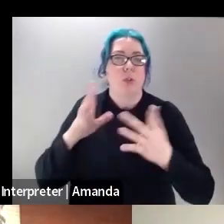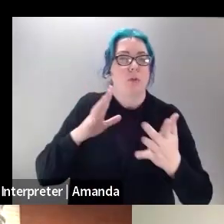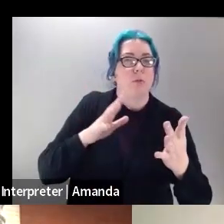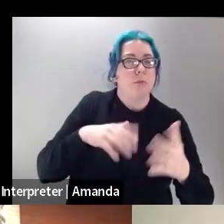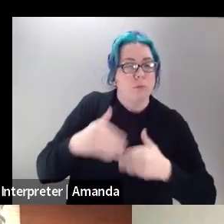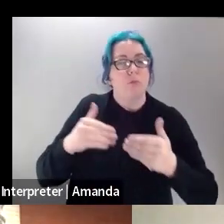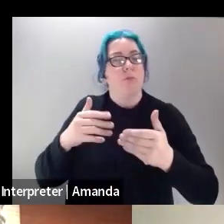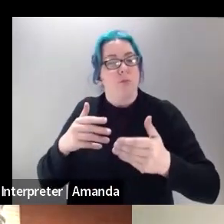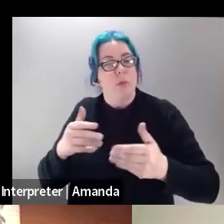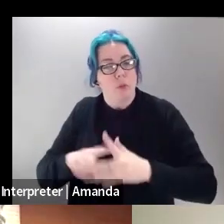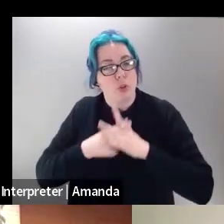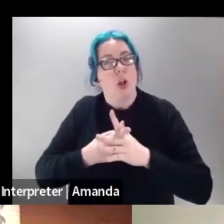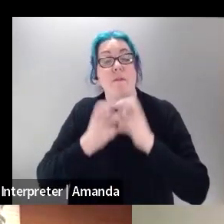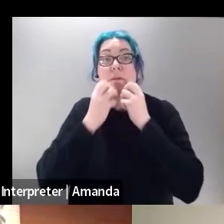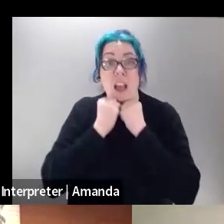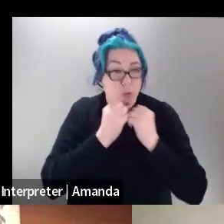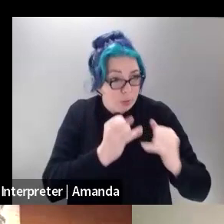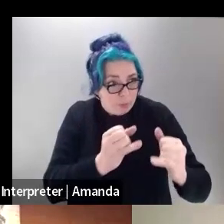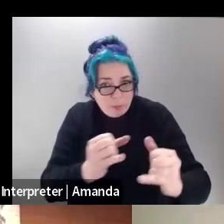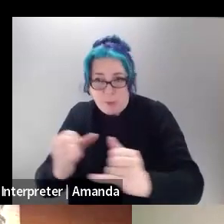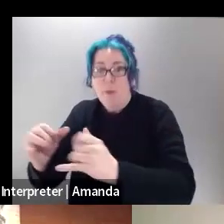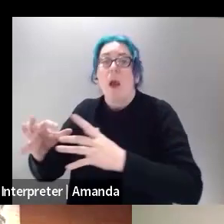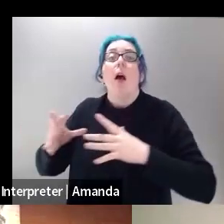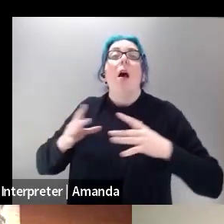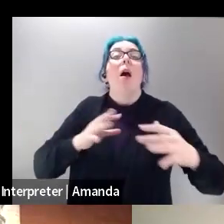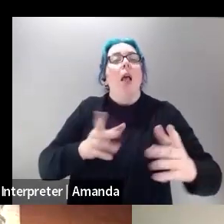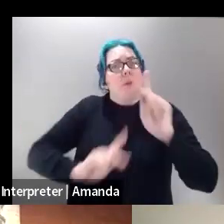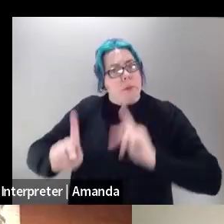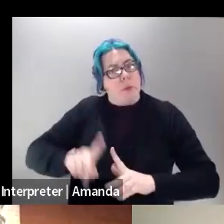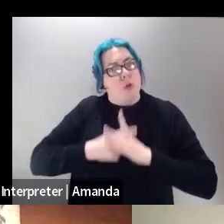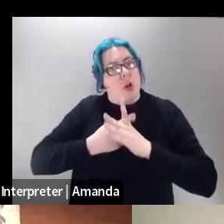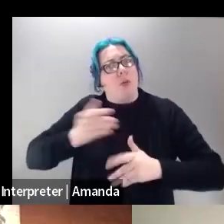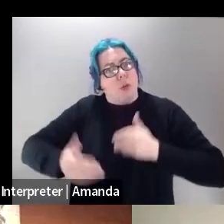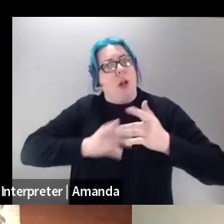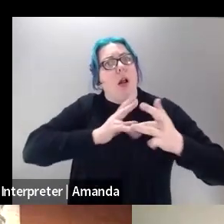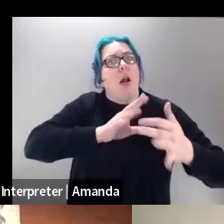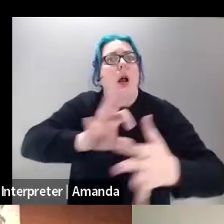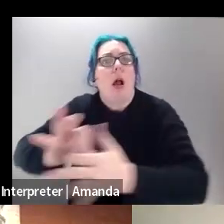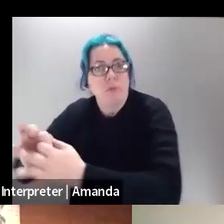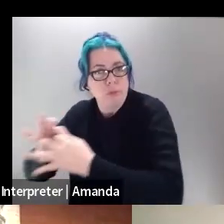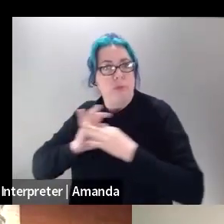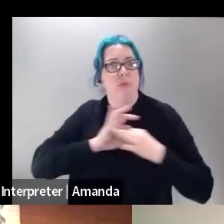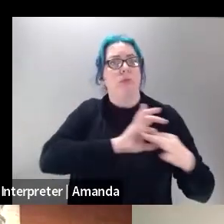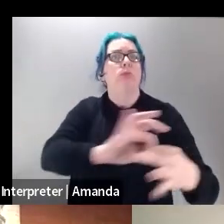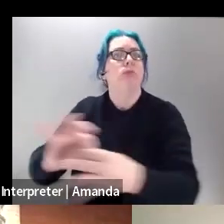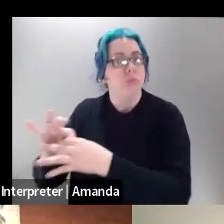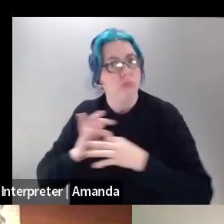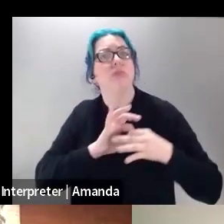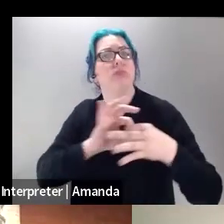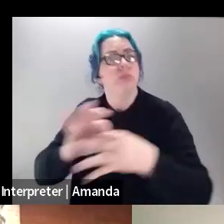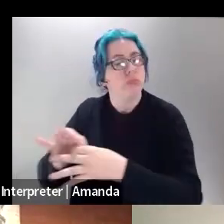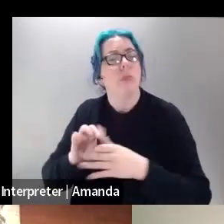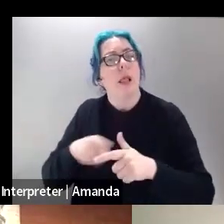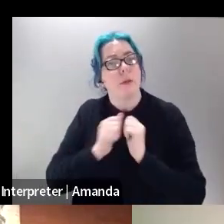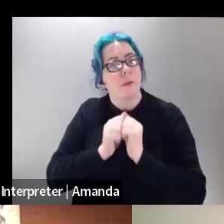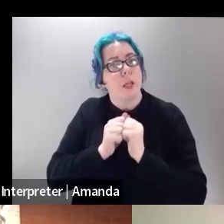And some sense of team or ensemble begins to be forged. And often that work is done in a kind of